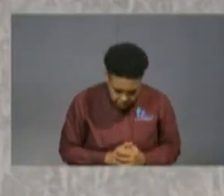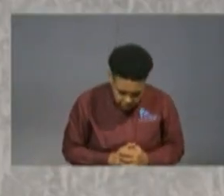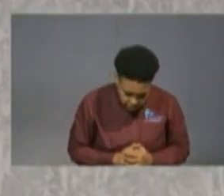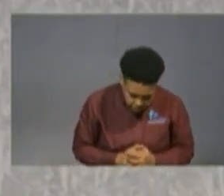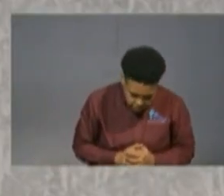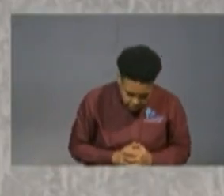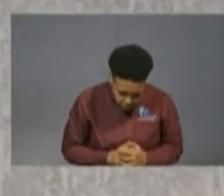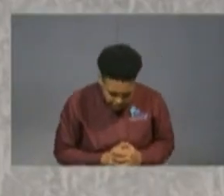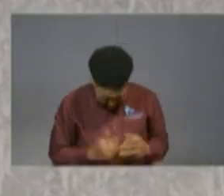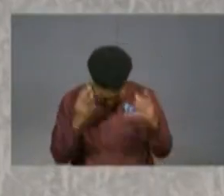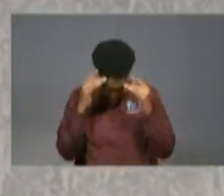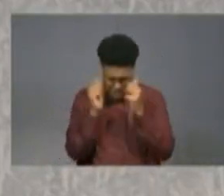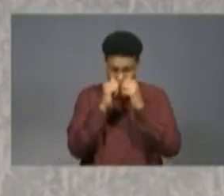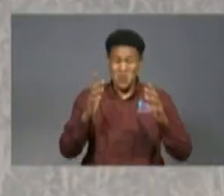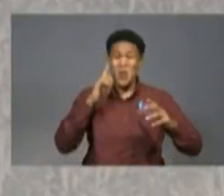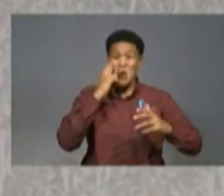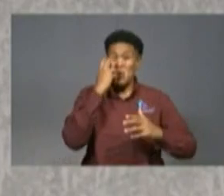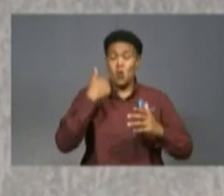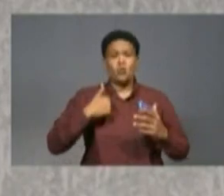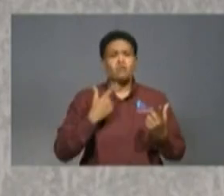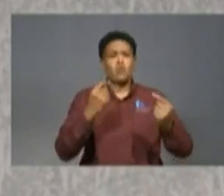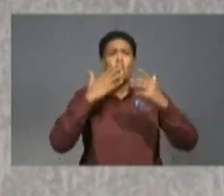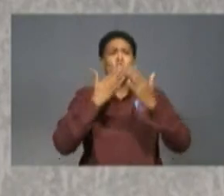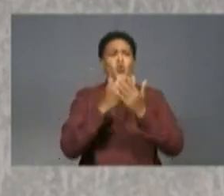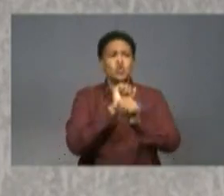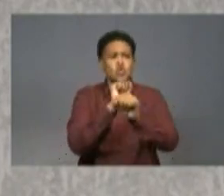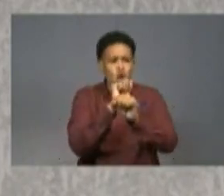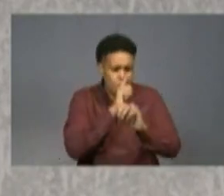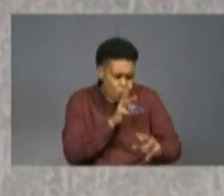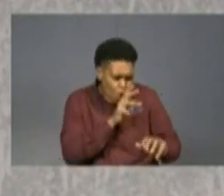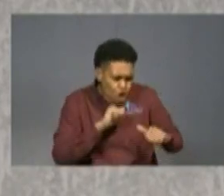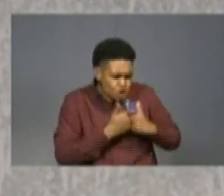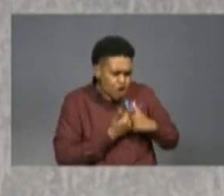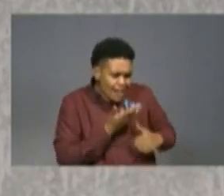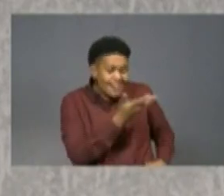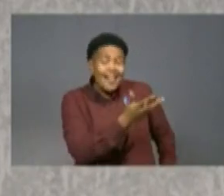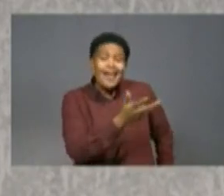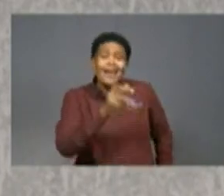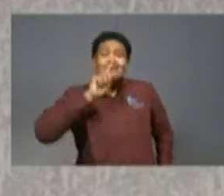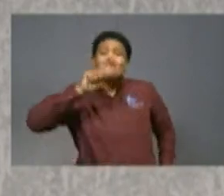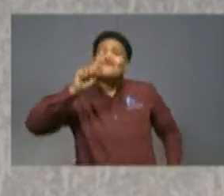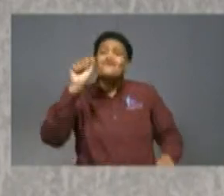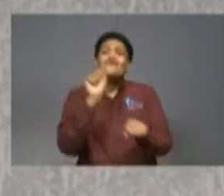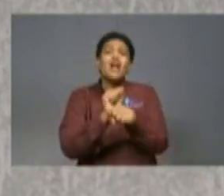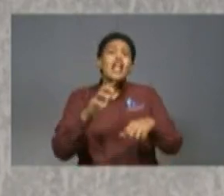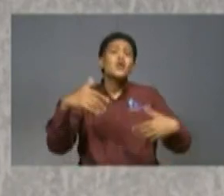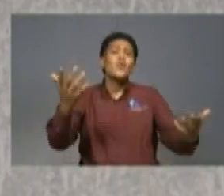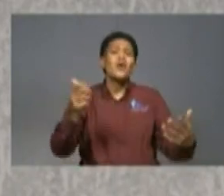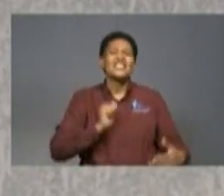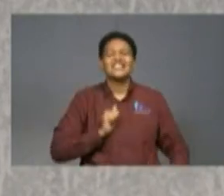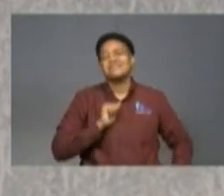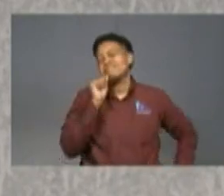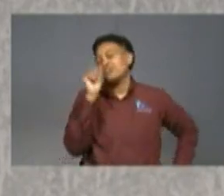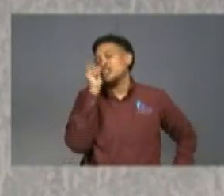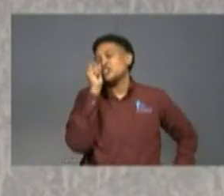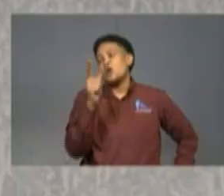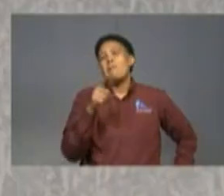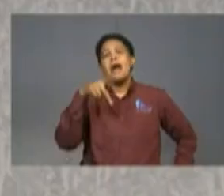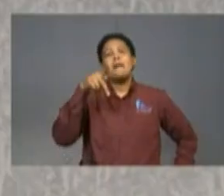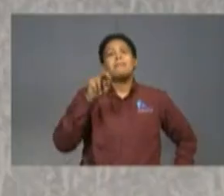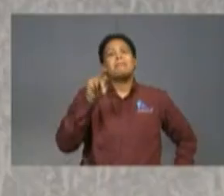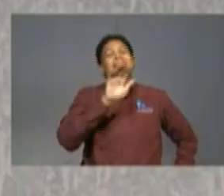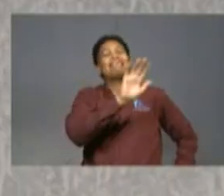of getting to some of our water challenges. There's still issues. And the reality, you know, I'm not surprised that the